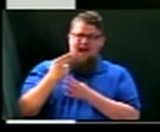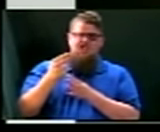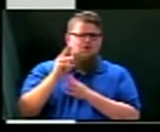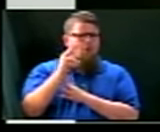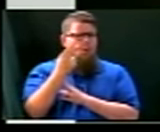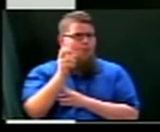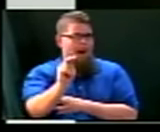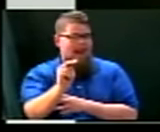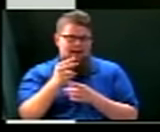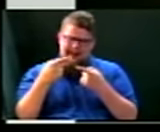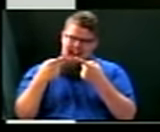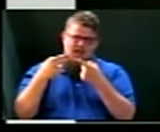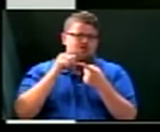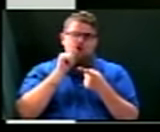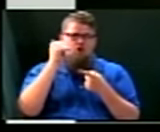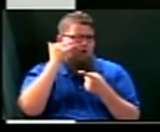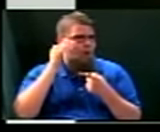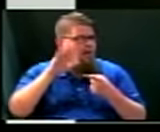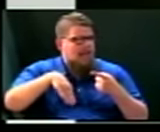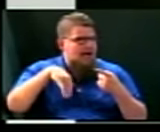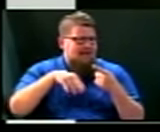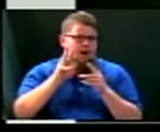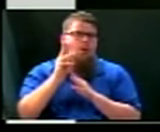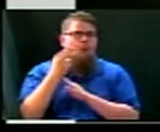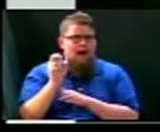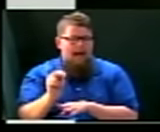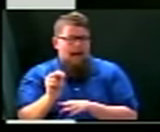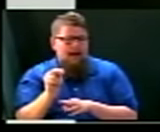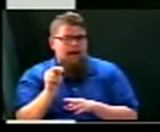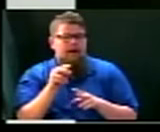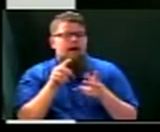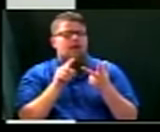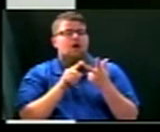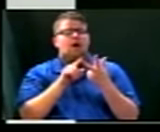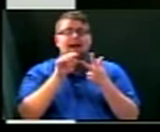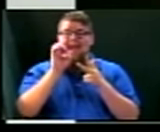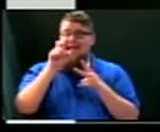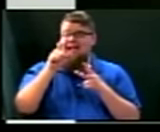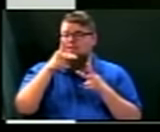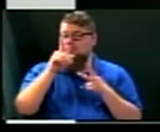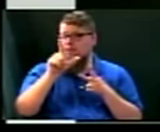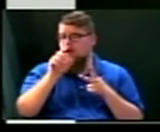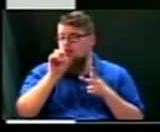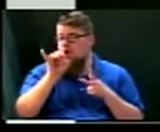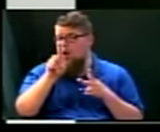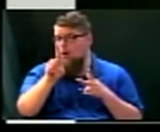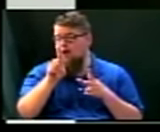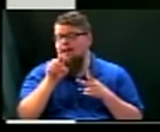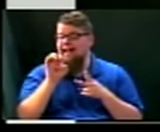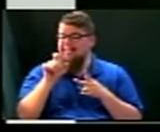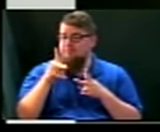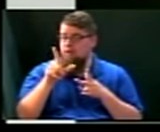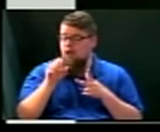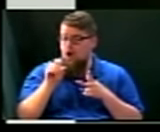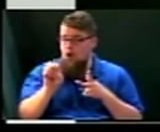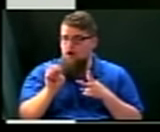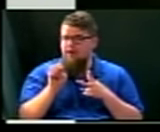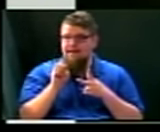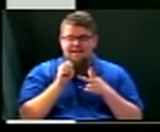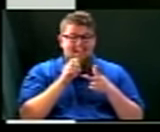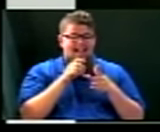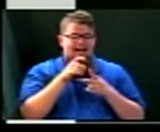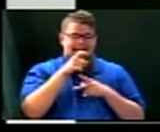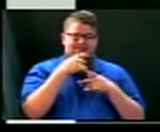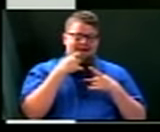kindergartners don't know that yet. If you look at the word explode at the very last word, they spelled it with an